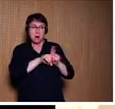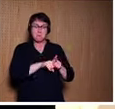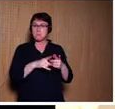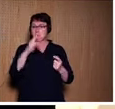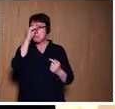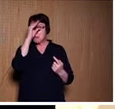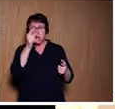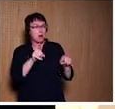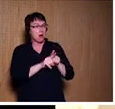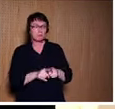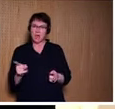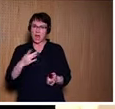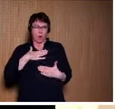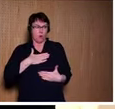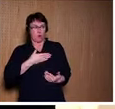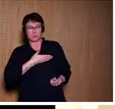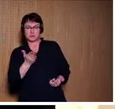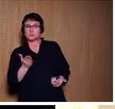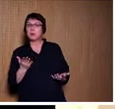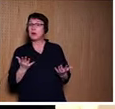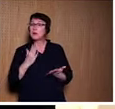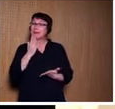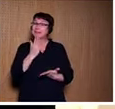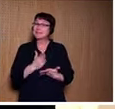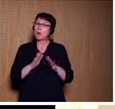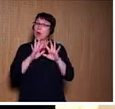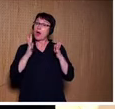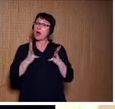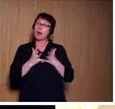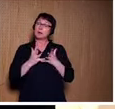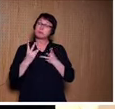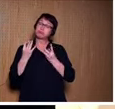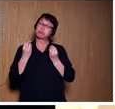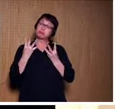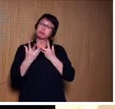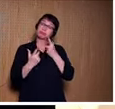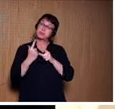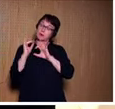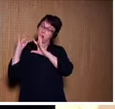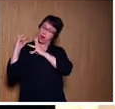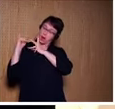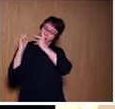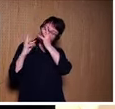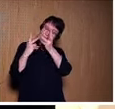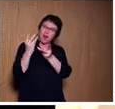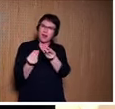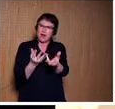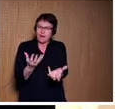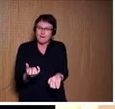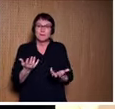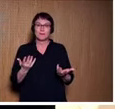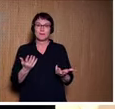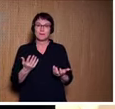the world for hundreds of years, prior to colonial occupation, and